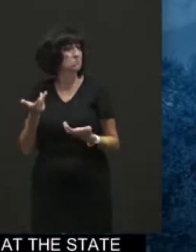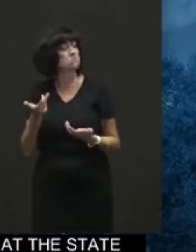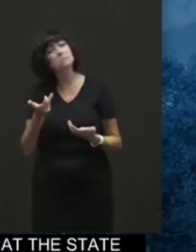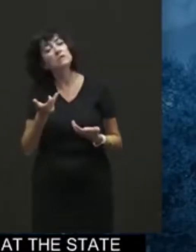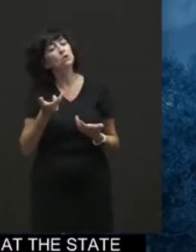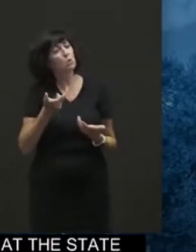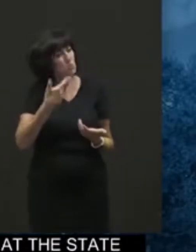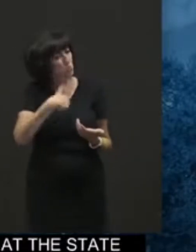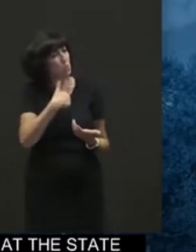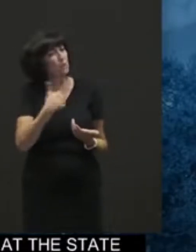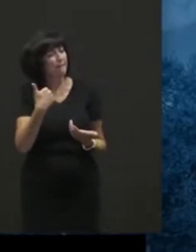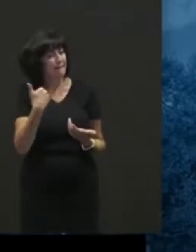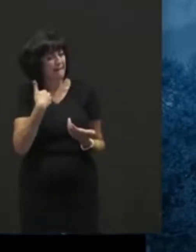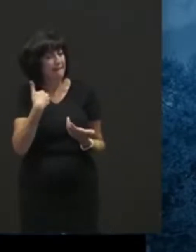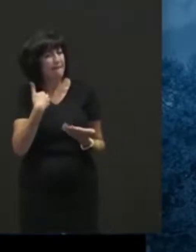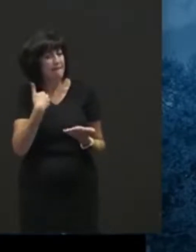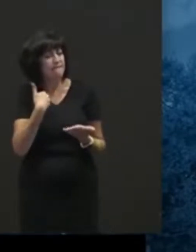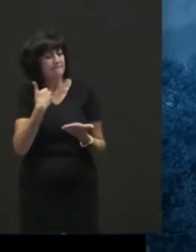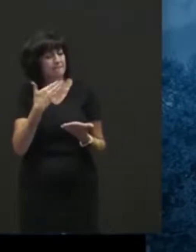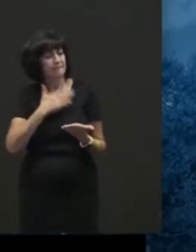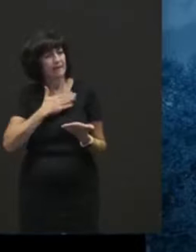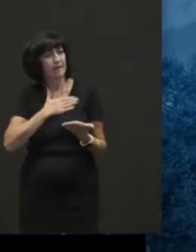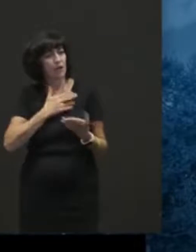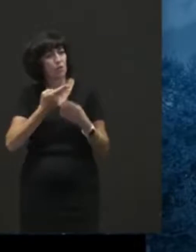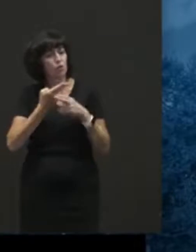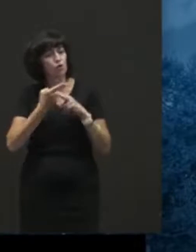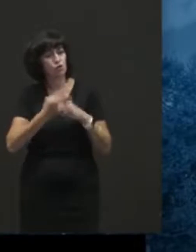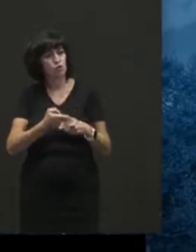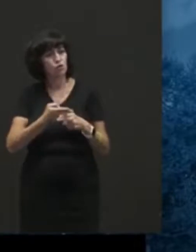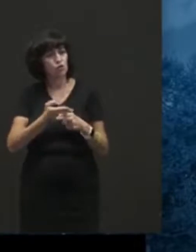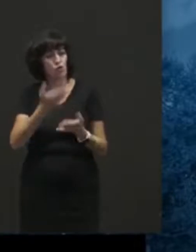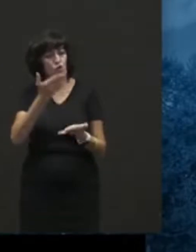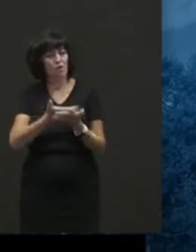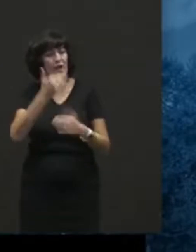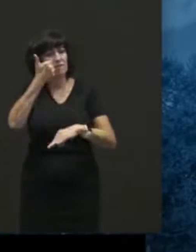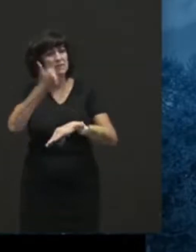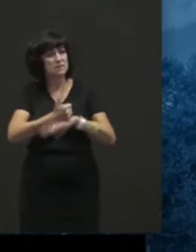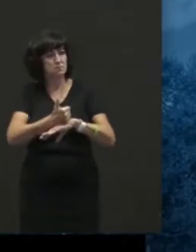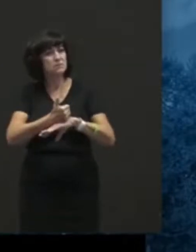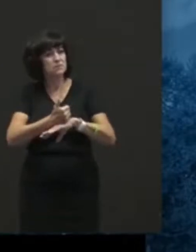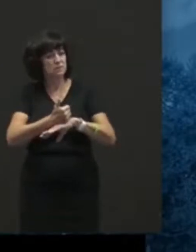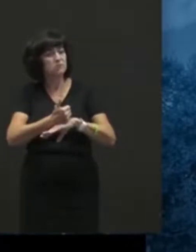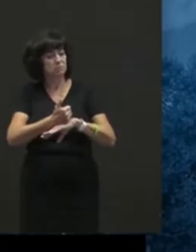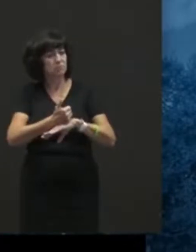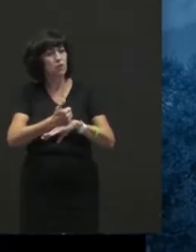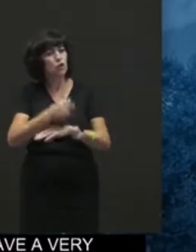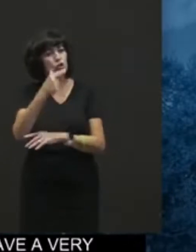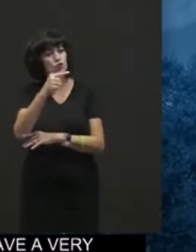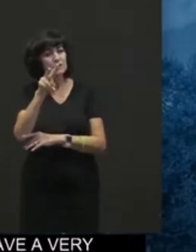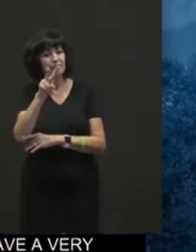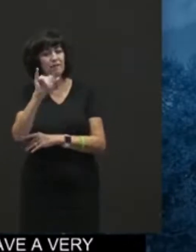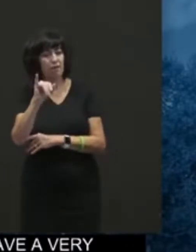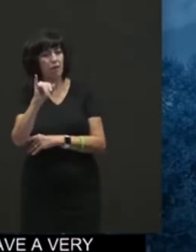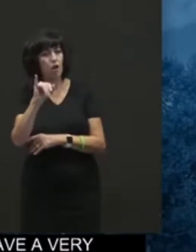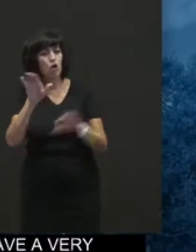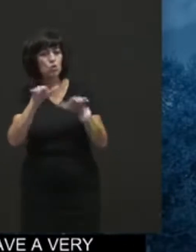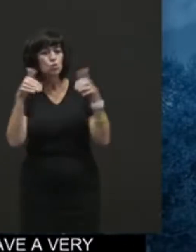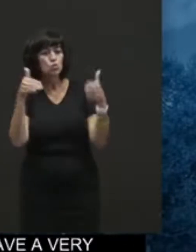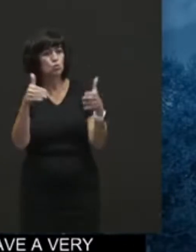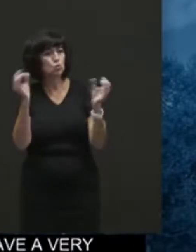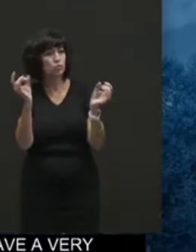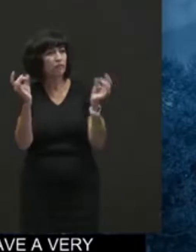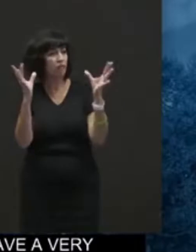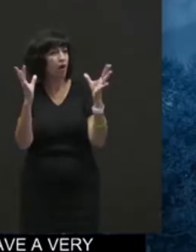evidence-based approach. We call it GVI, Group Violence Intervention. Most of the shootings in the city